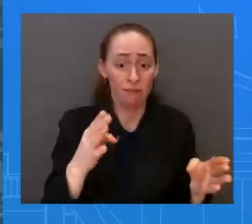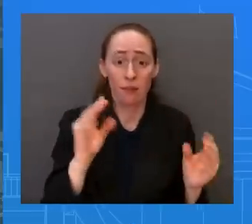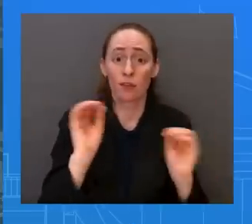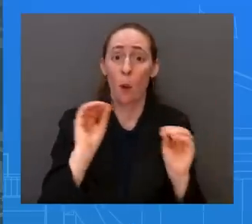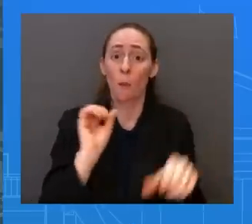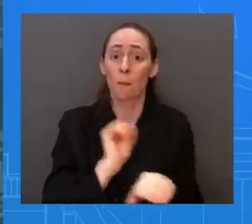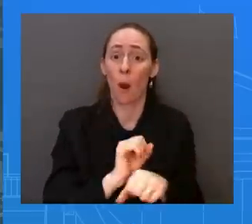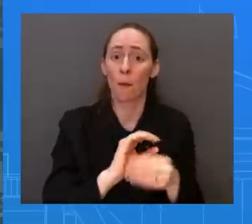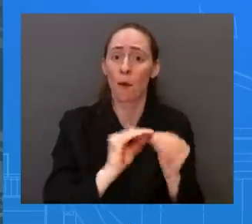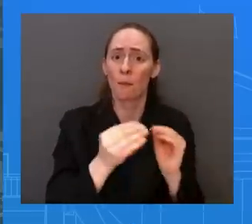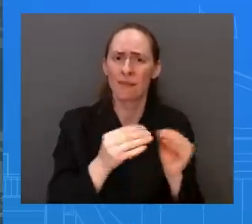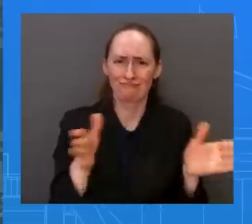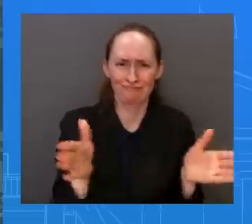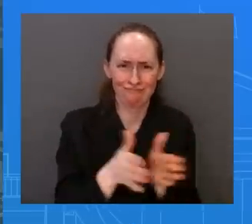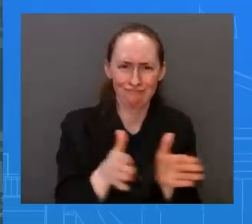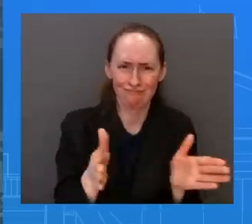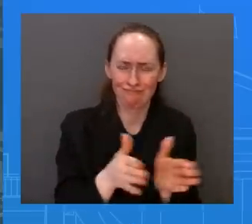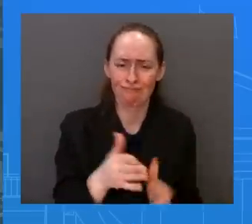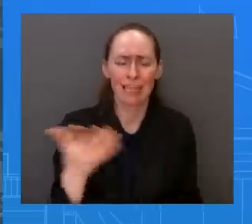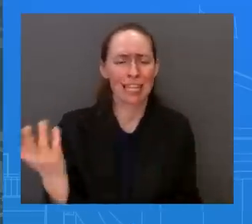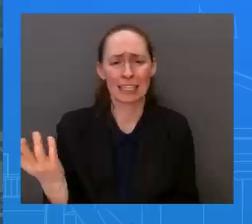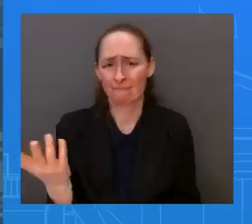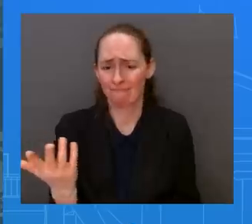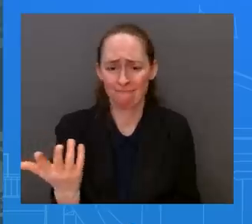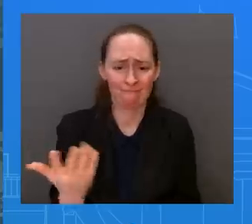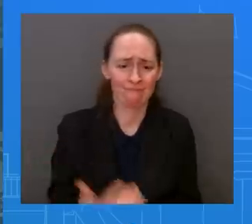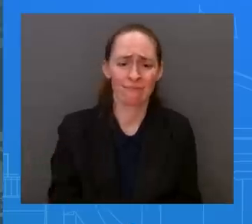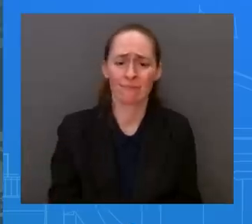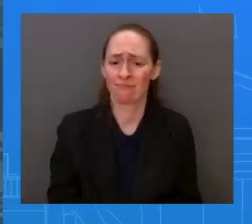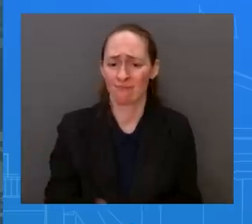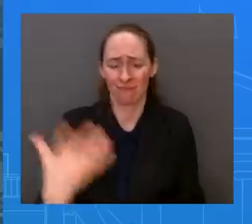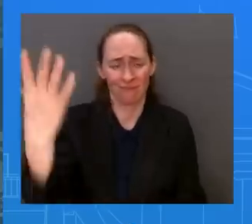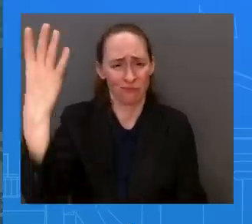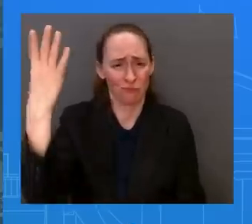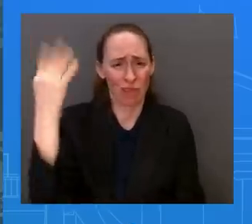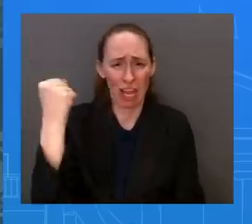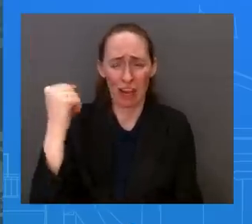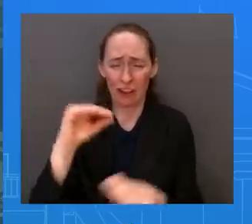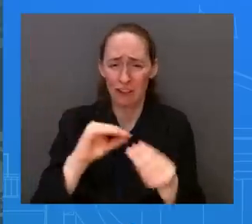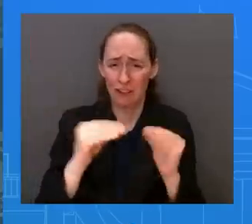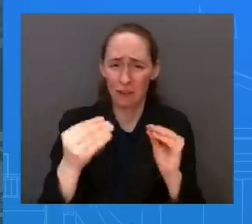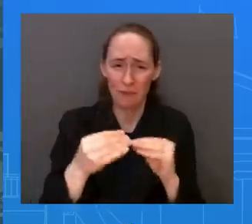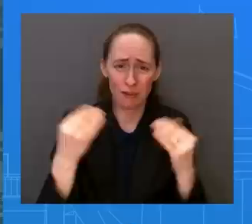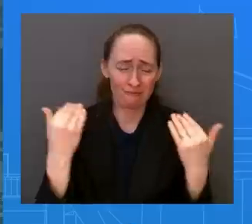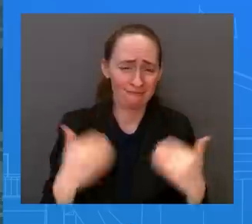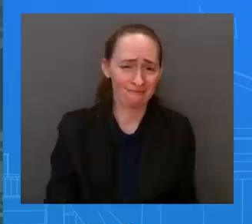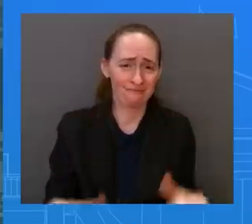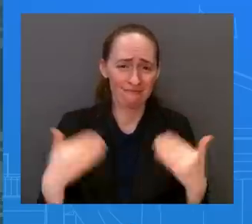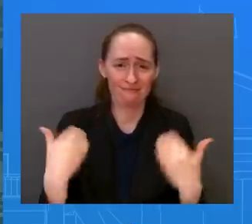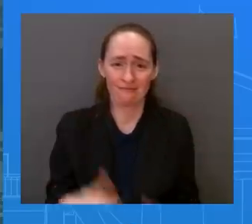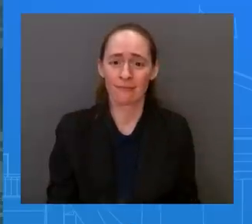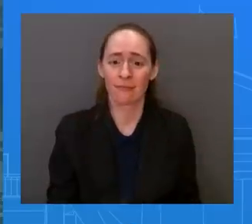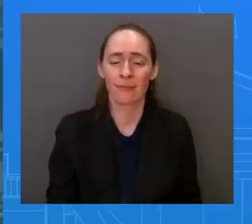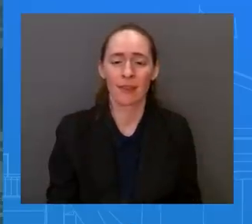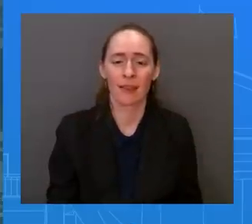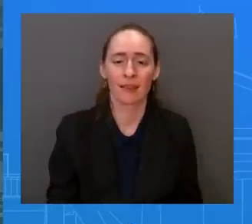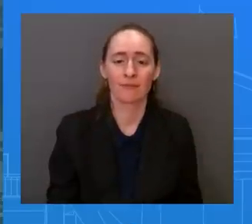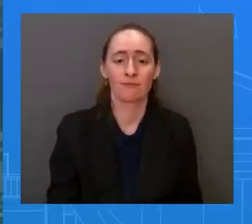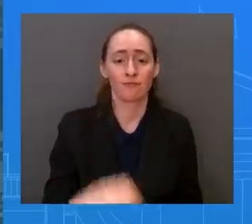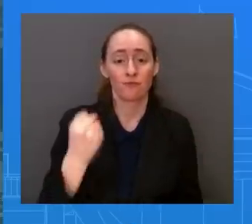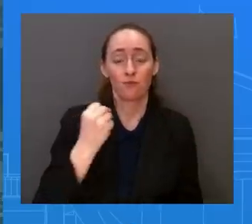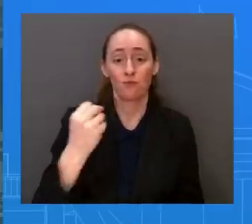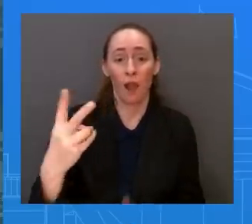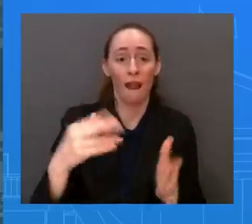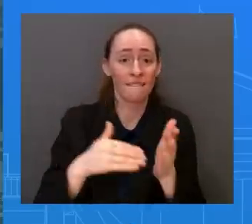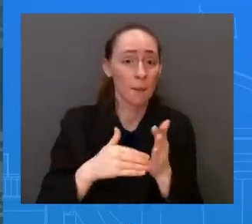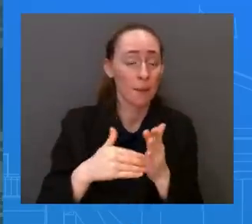a historic unemployment. We're going to pay attention to more than almost 12 million jobs that has been created under this president. We're going to pay